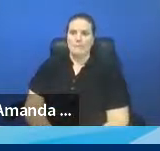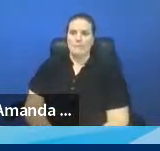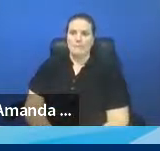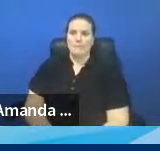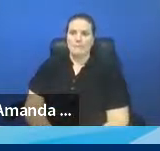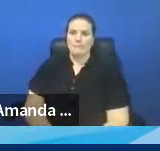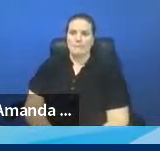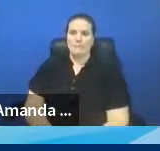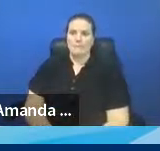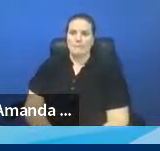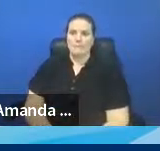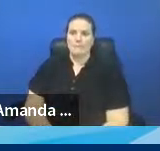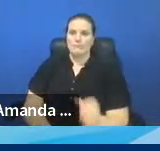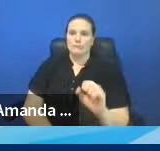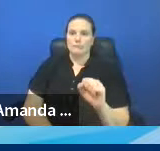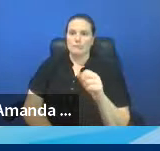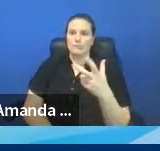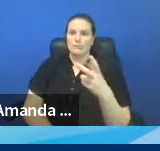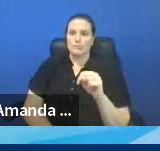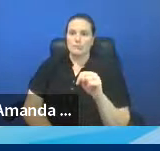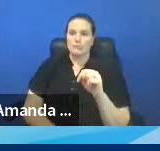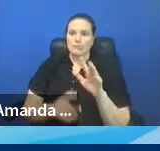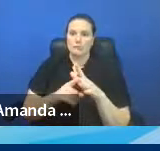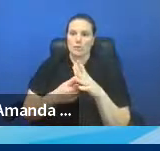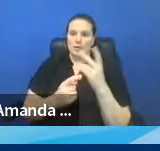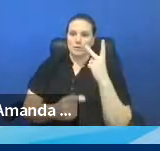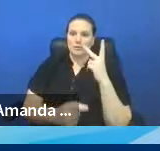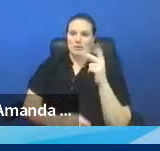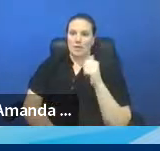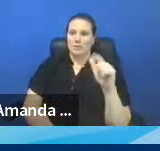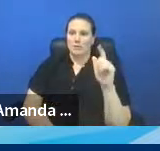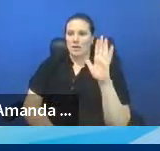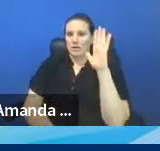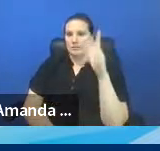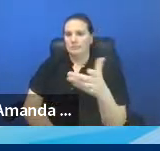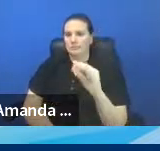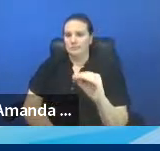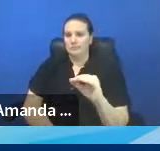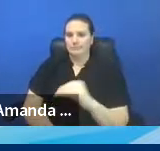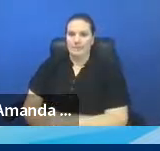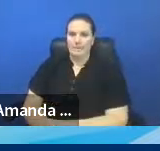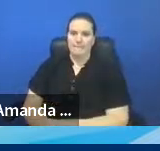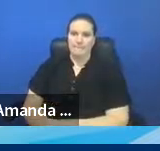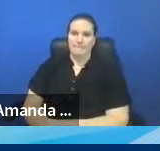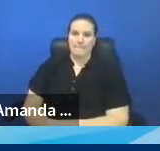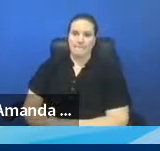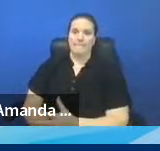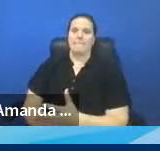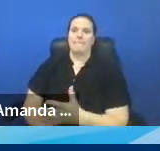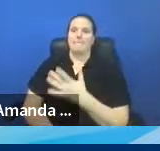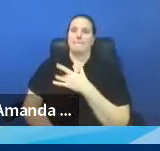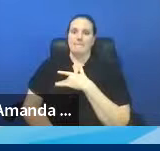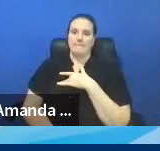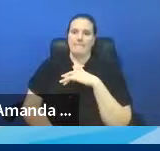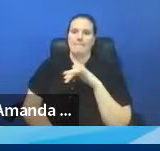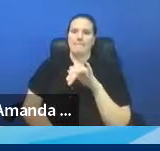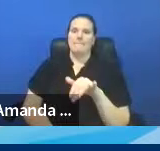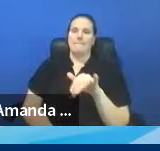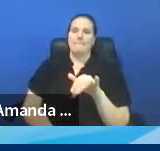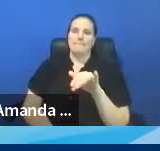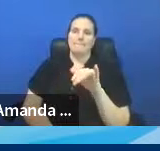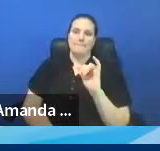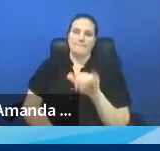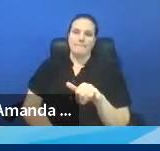So Shannon, I might start because I don't see anybody else's hand up, but what strikes me is that